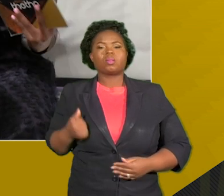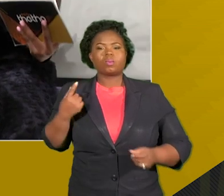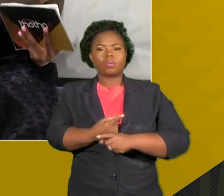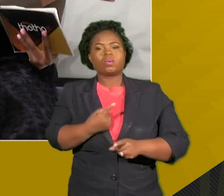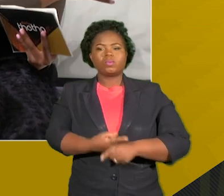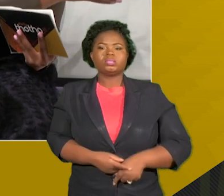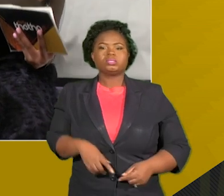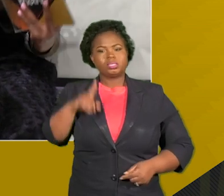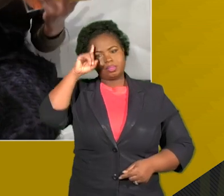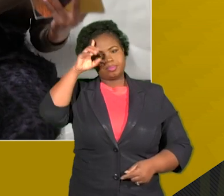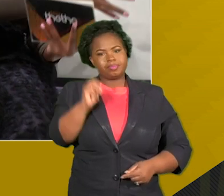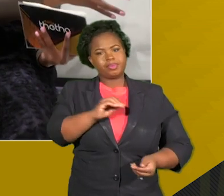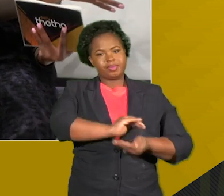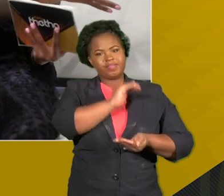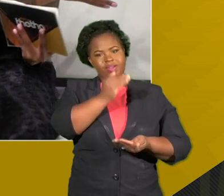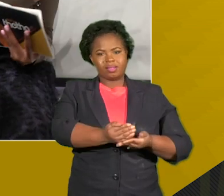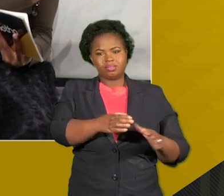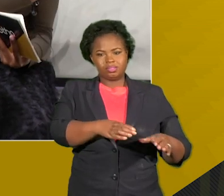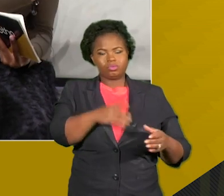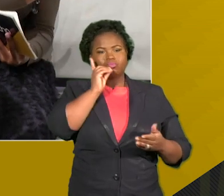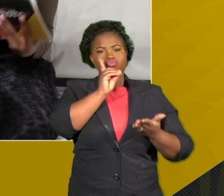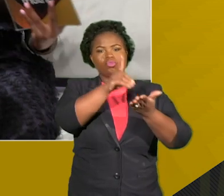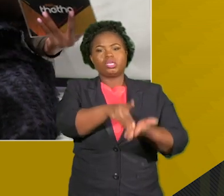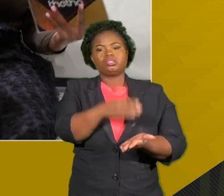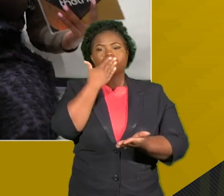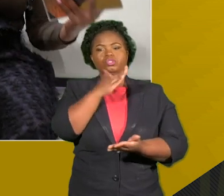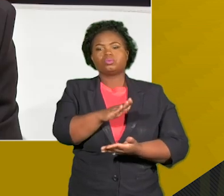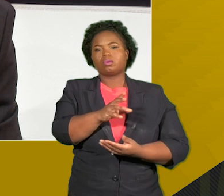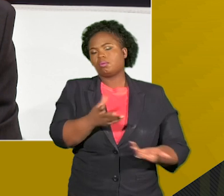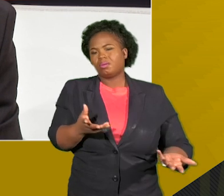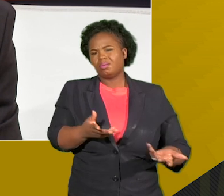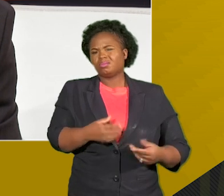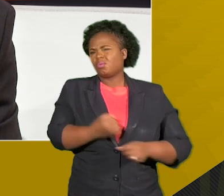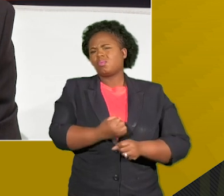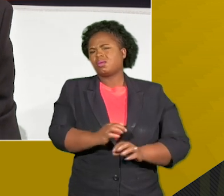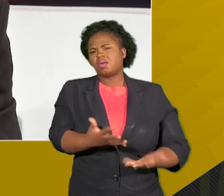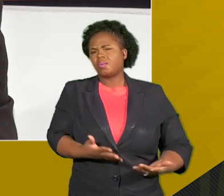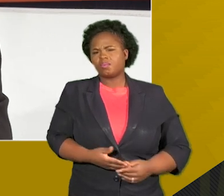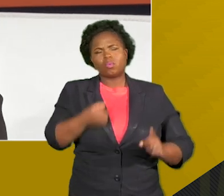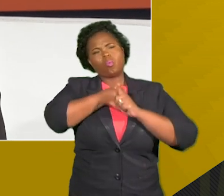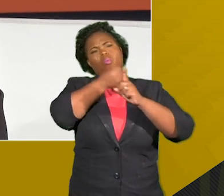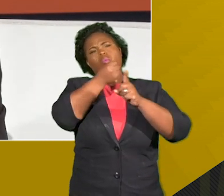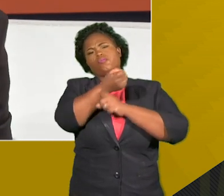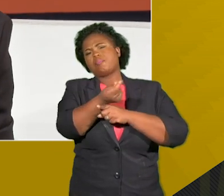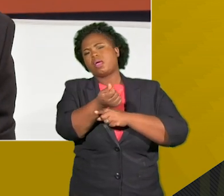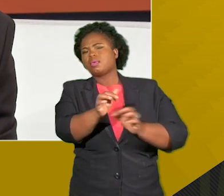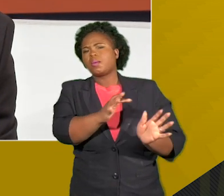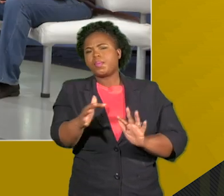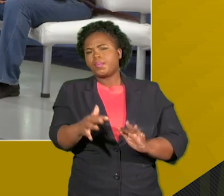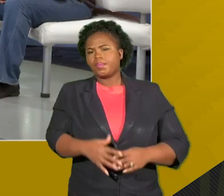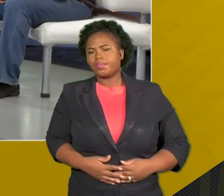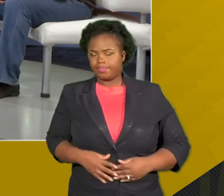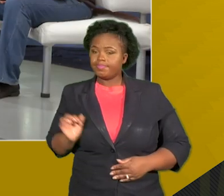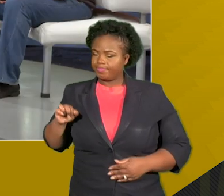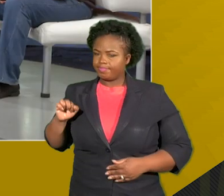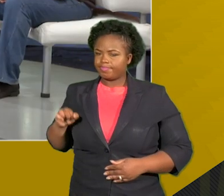the National Mandela Fund is being given, you know, a certain donation. So how does it work? You guys go and lobby for money? Yes, we